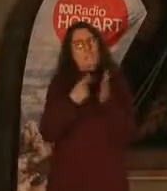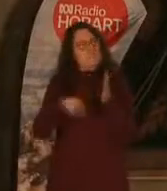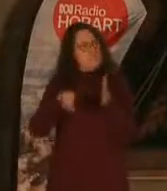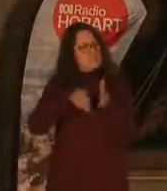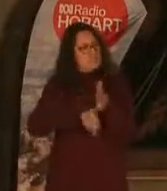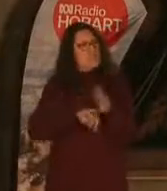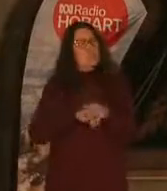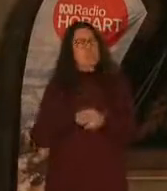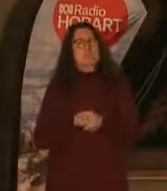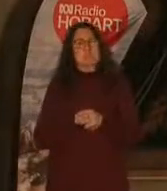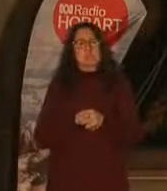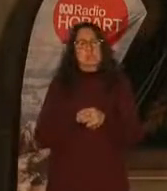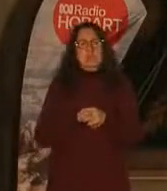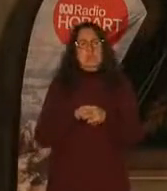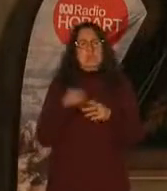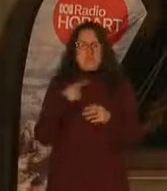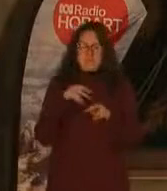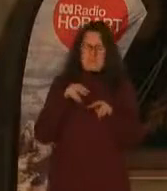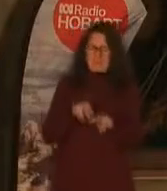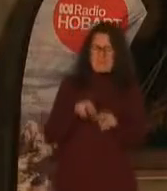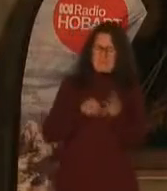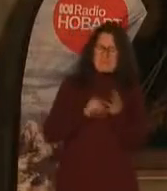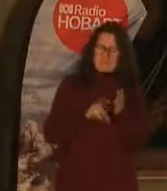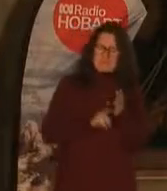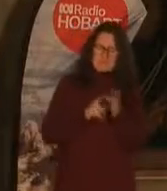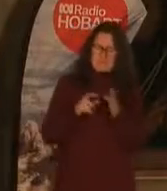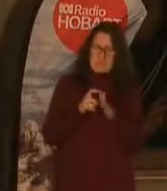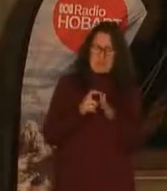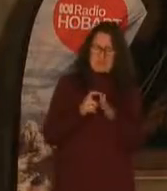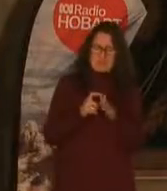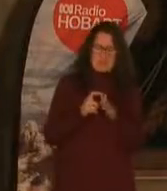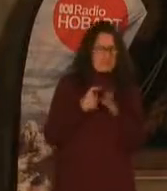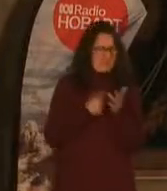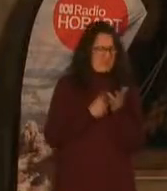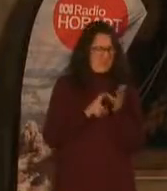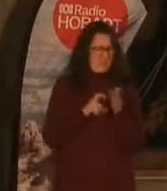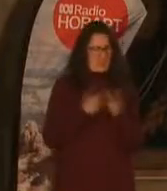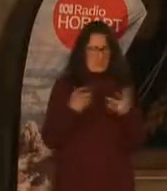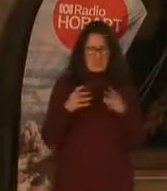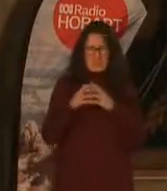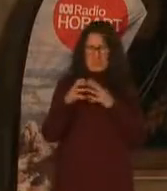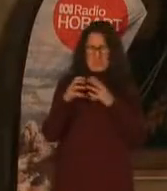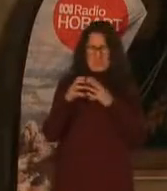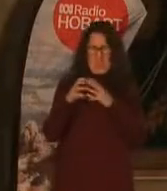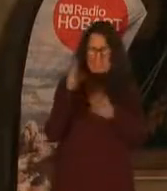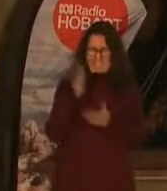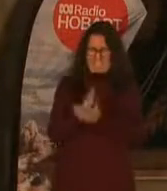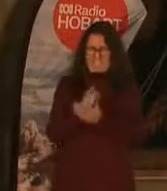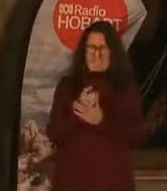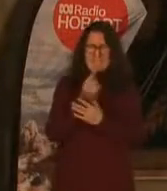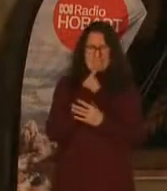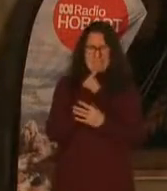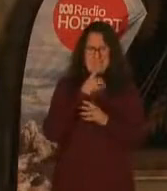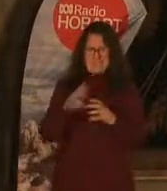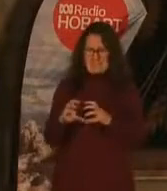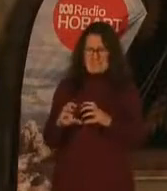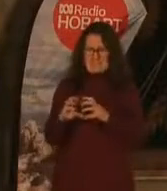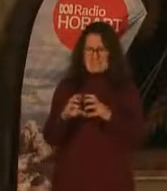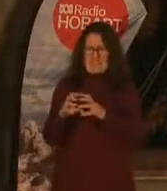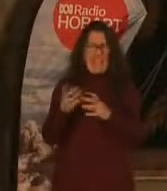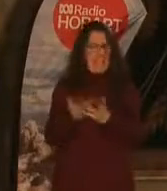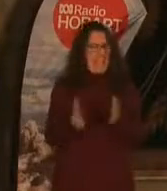when I was trying to get solid rock, I'm thinking, solid rock, like, that's, rock is solid, you know. How the hell am I going to say